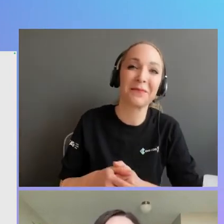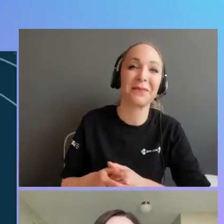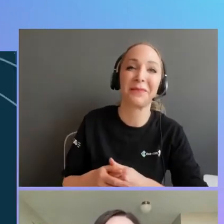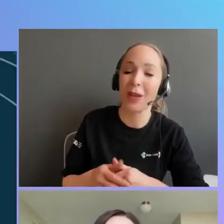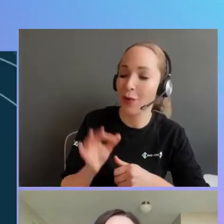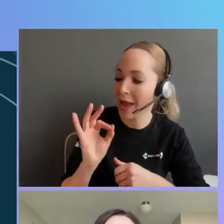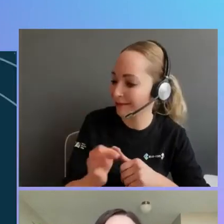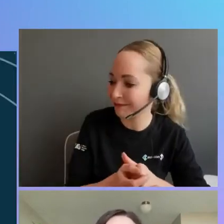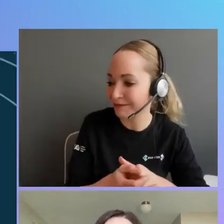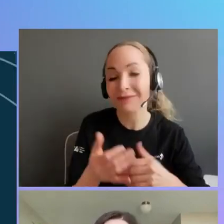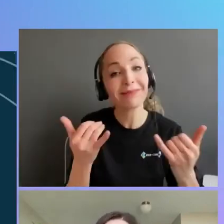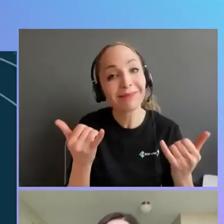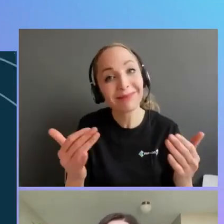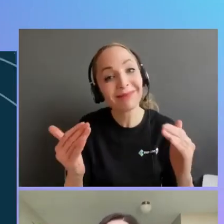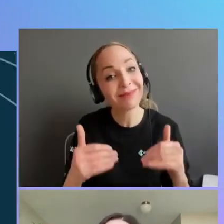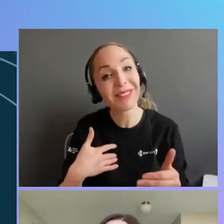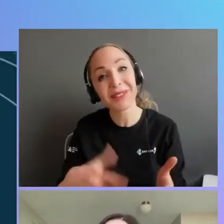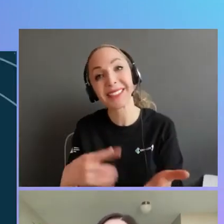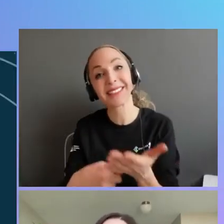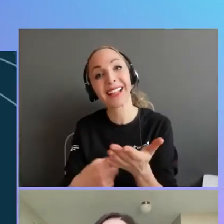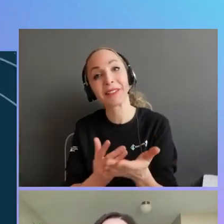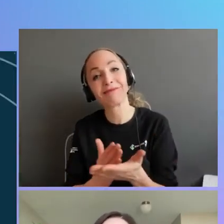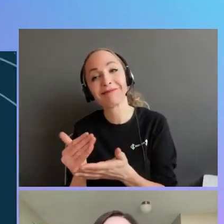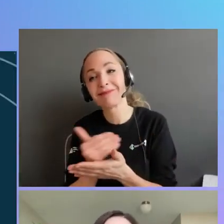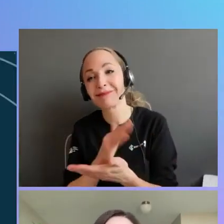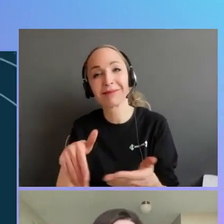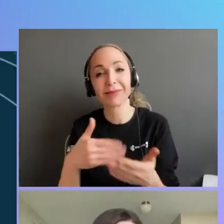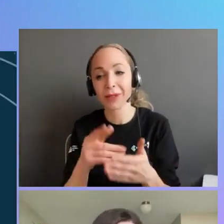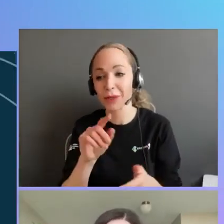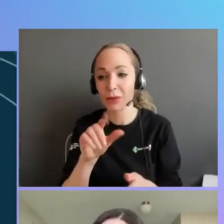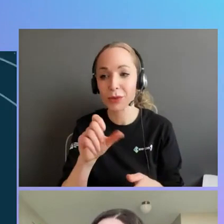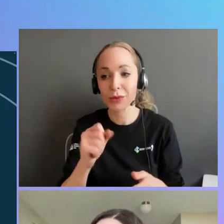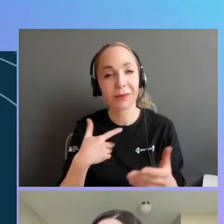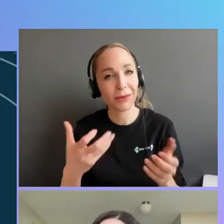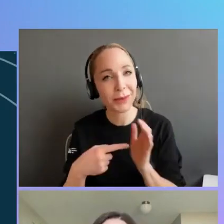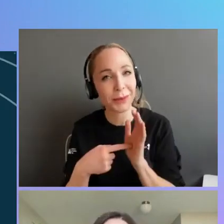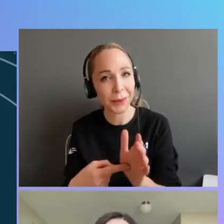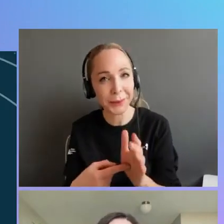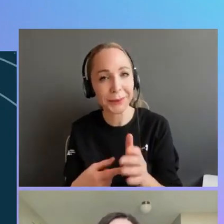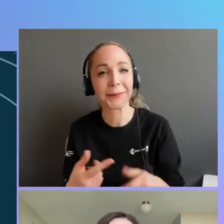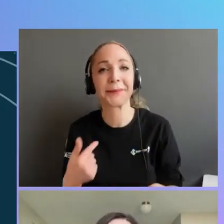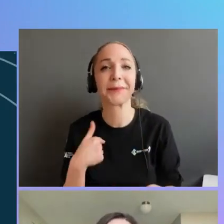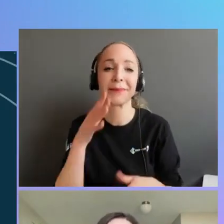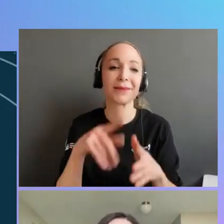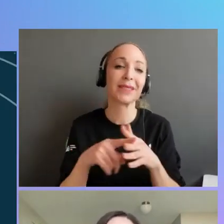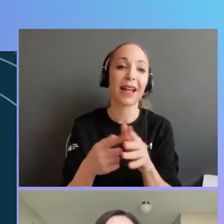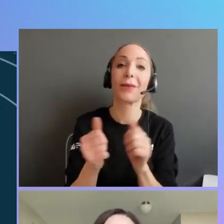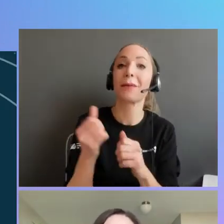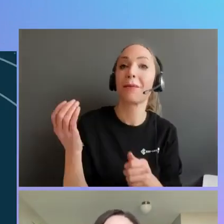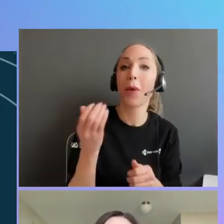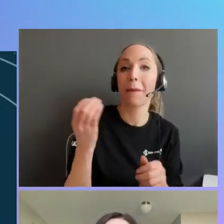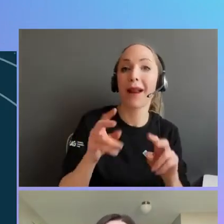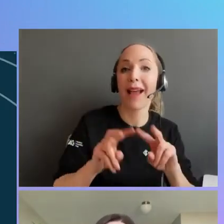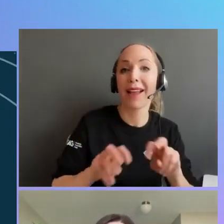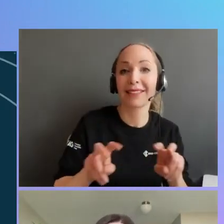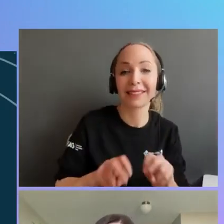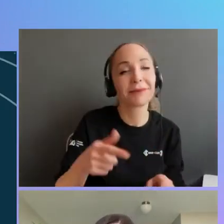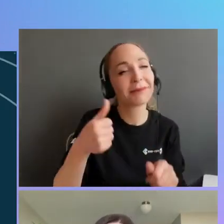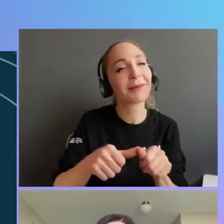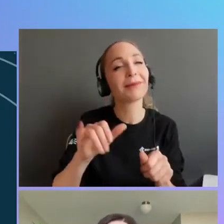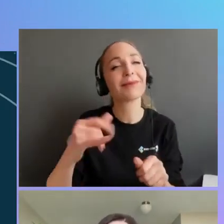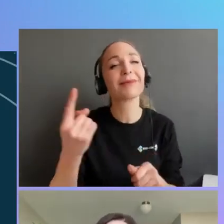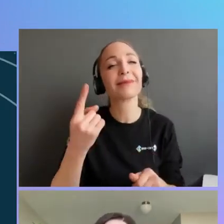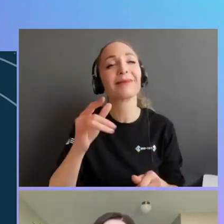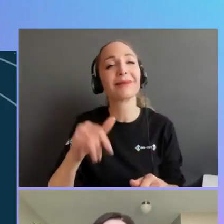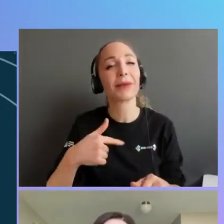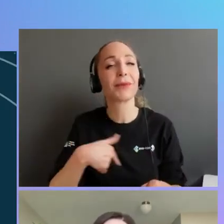All right, so now that I've talked through the tools, I actually want to go ahead and show them to you. I'm going to start with the mobile analyzer. So if you remember, that was something that